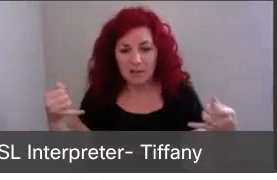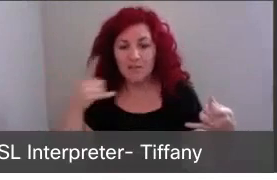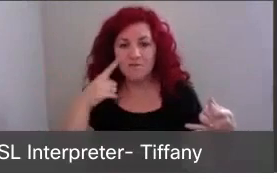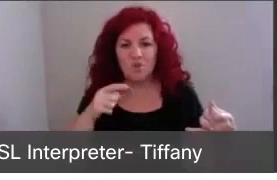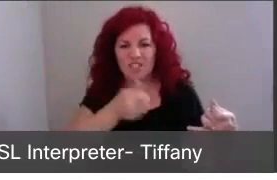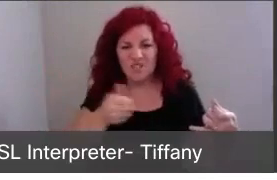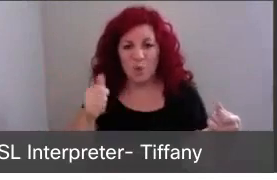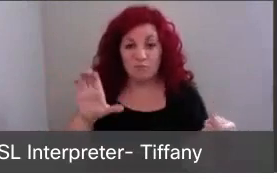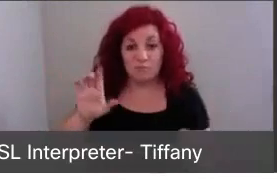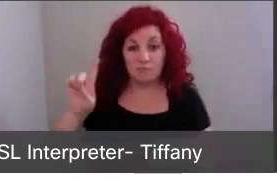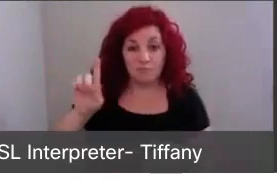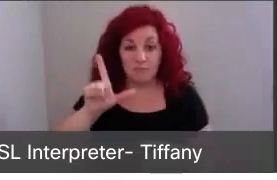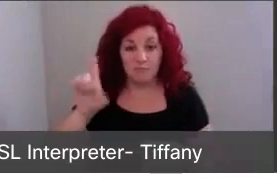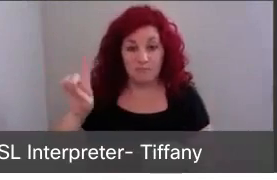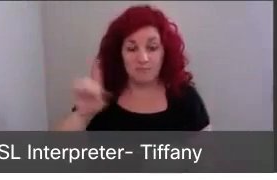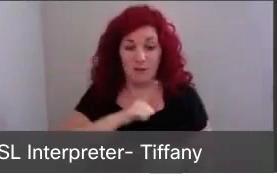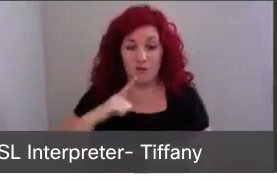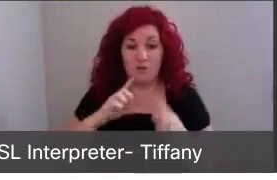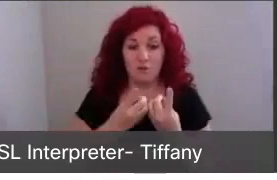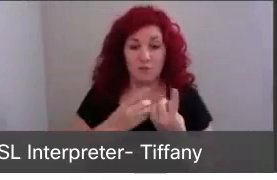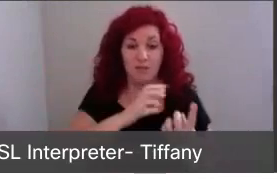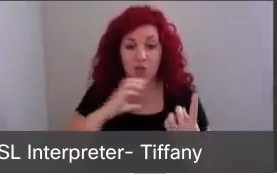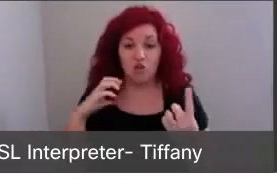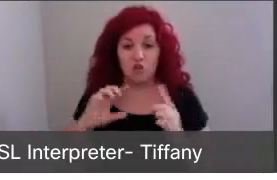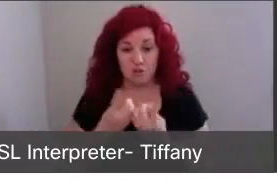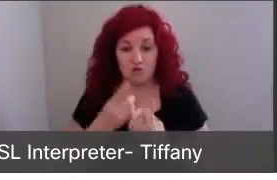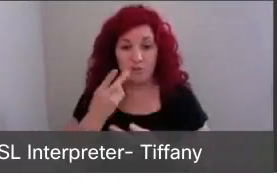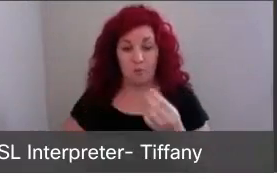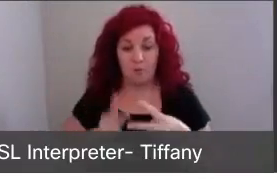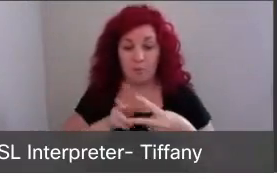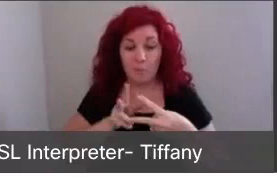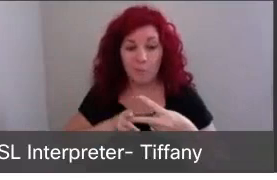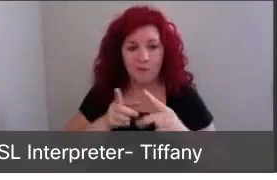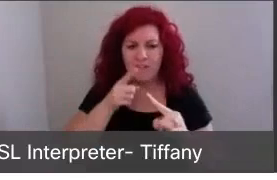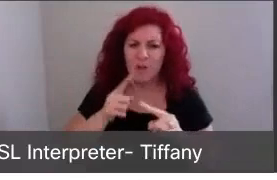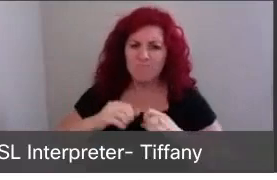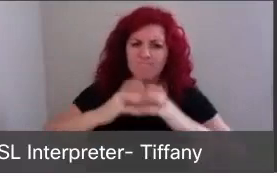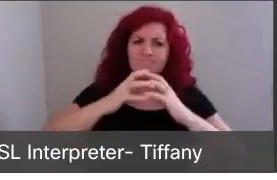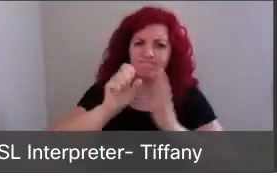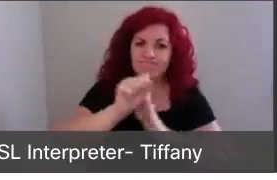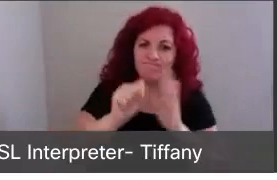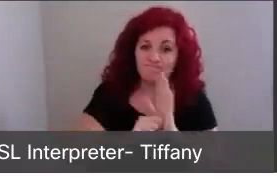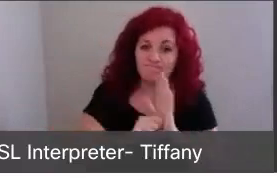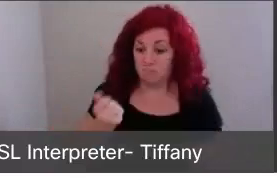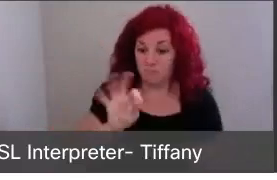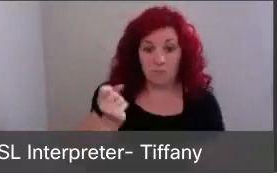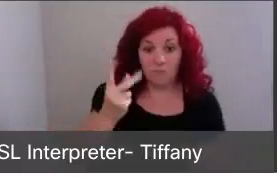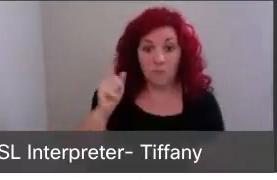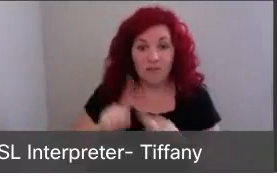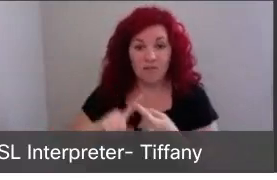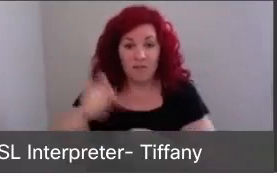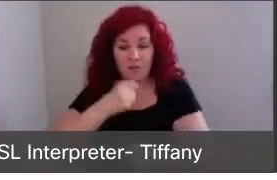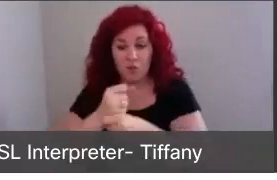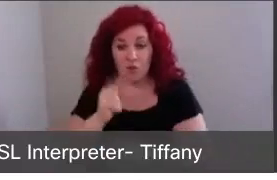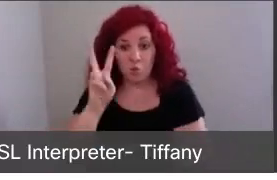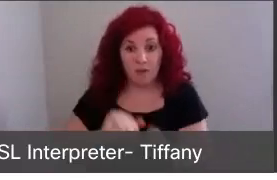congressional districts and legislative districts. From statehood in 1912 until the year 2000, Arizona did what